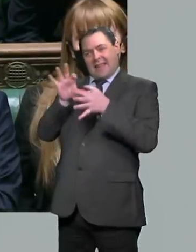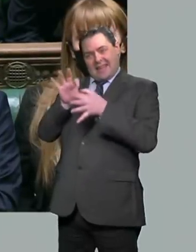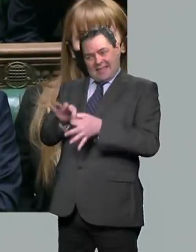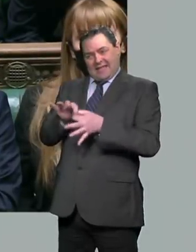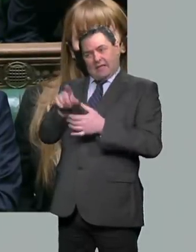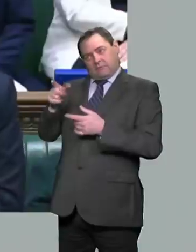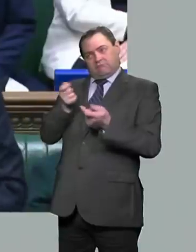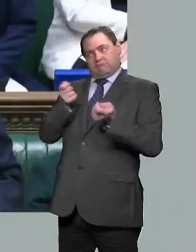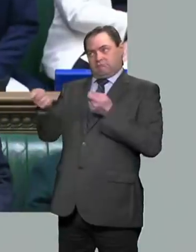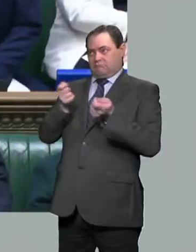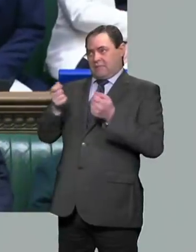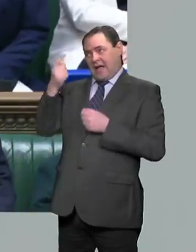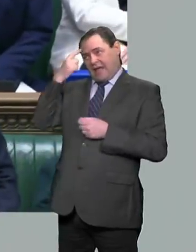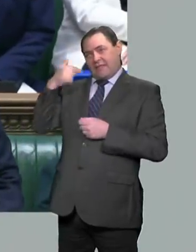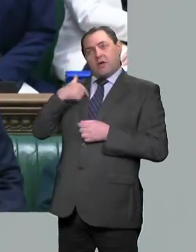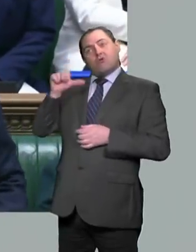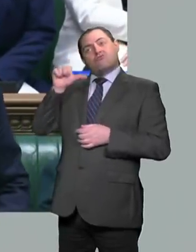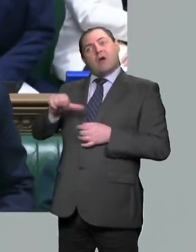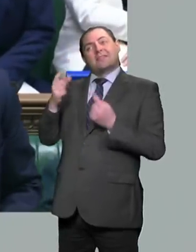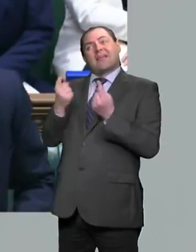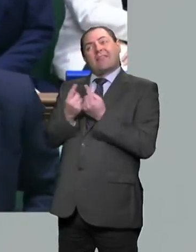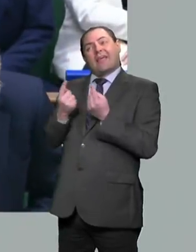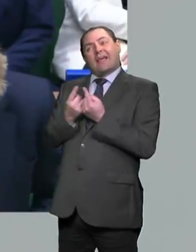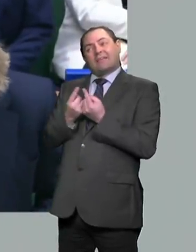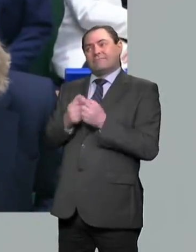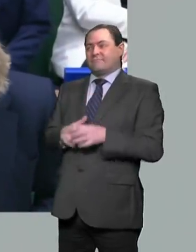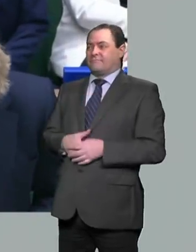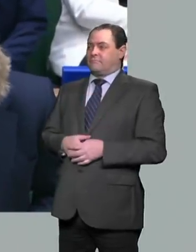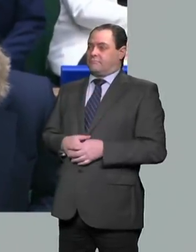his watch. And I think, Mr. Speaker, that was the right thing to do.